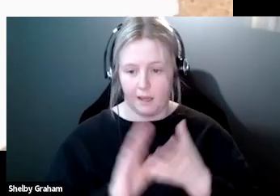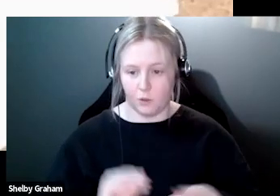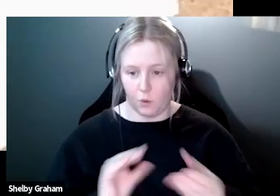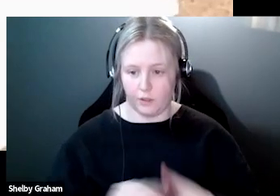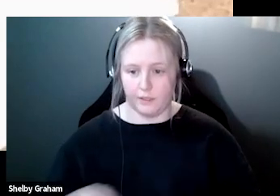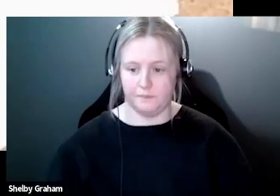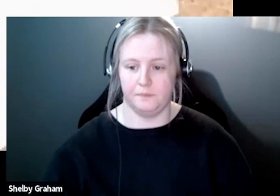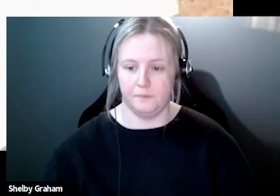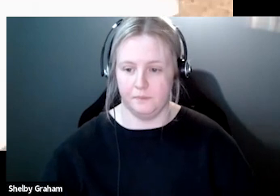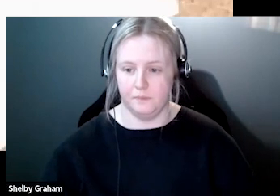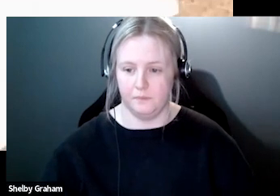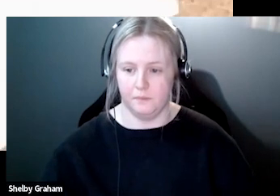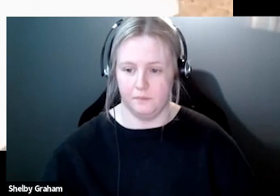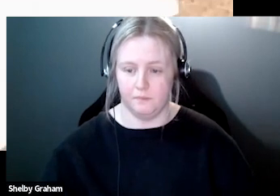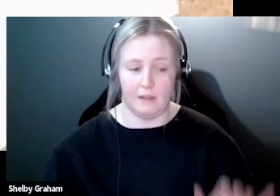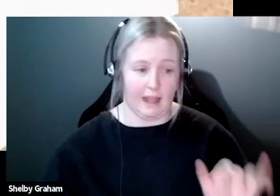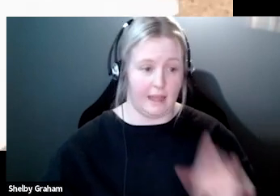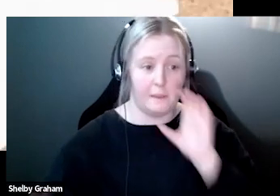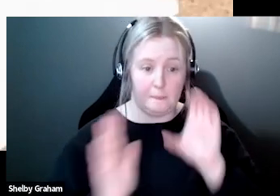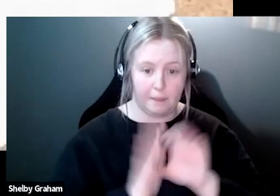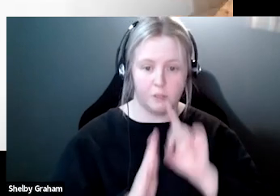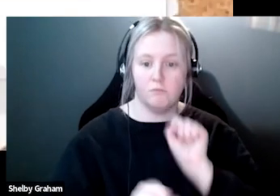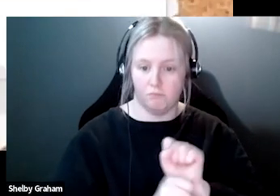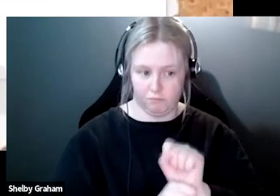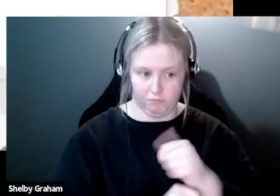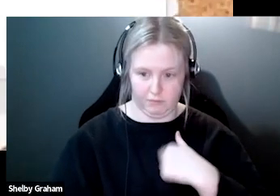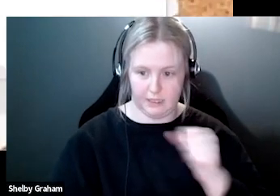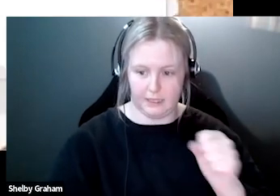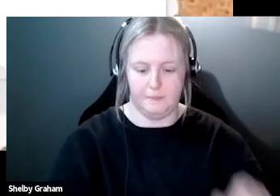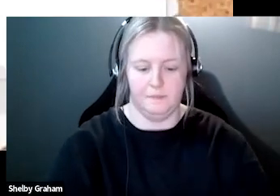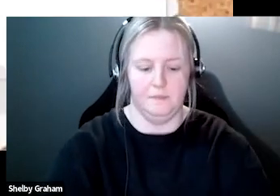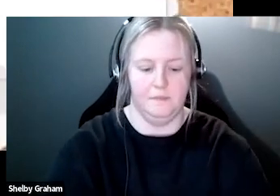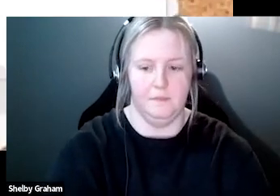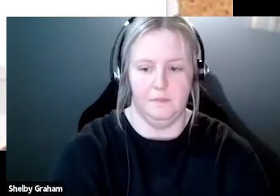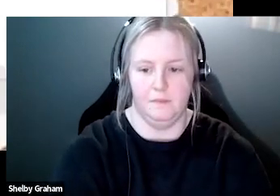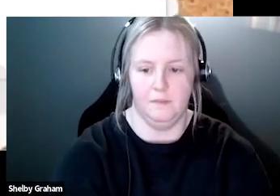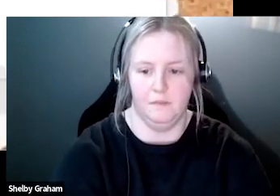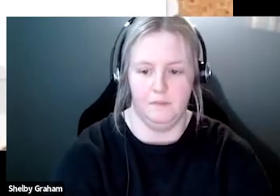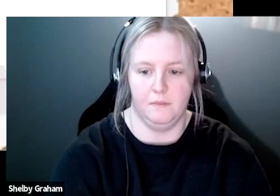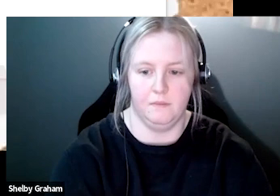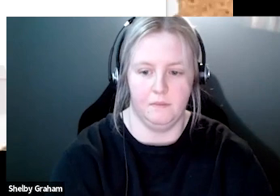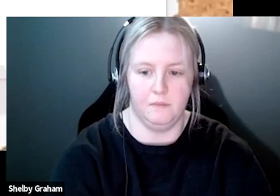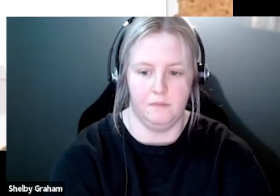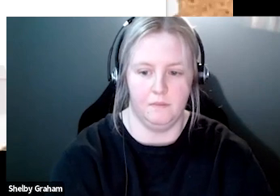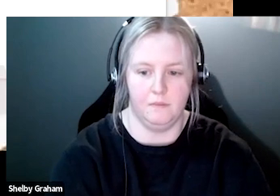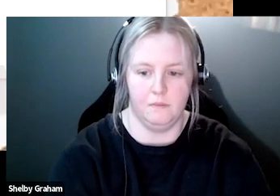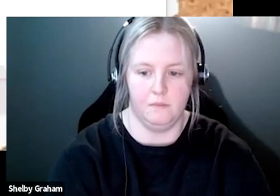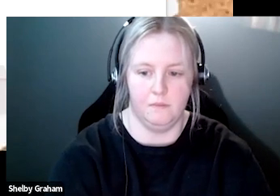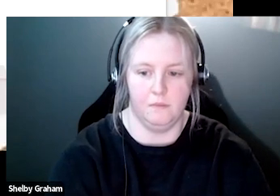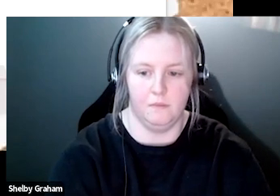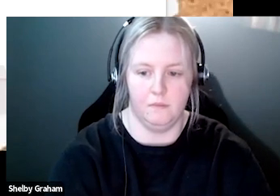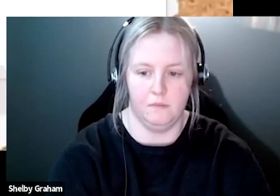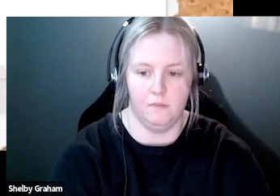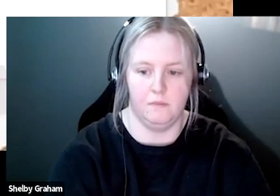and that is me as a young child. Nobody's perfect. And I tried